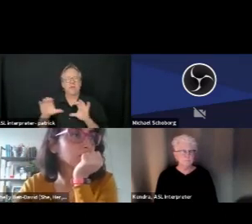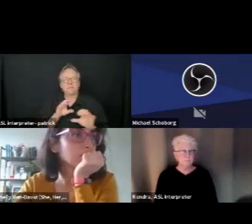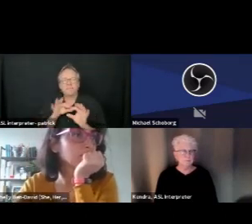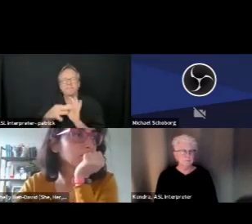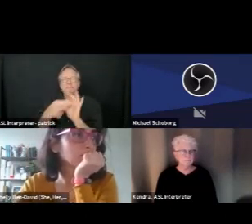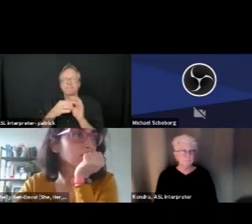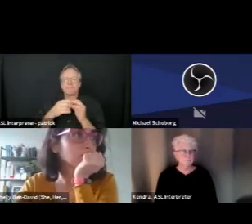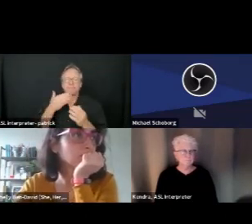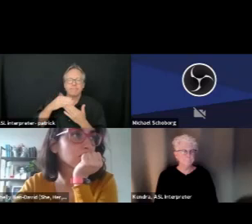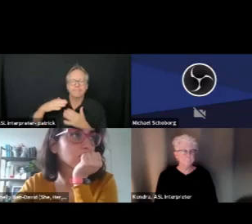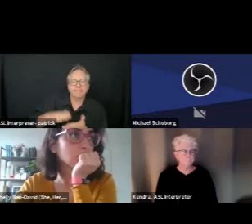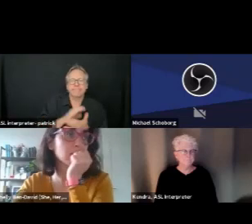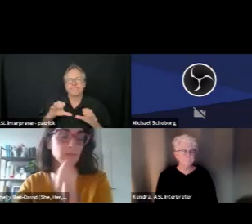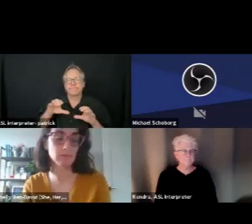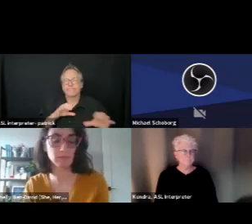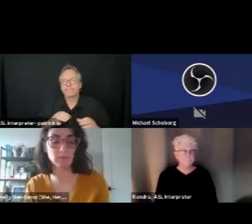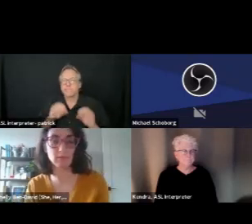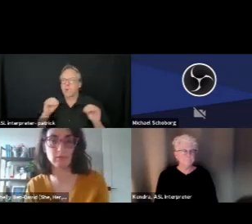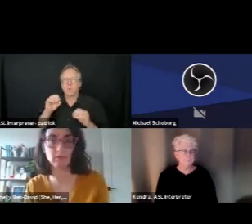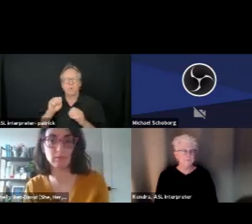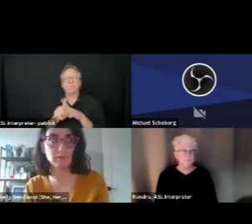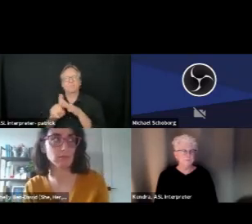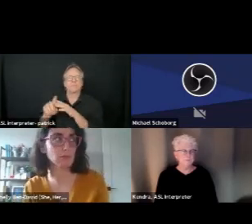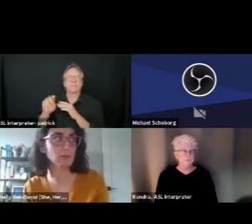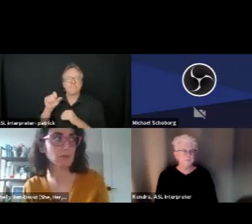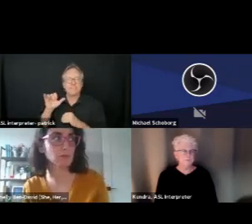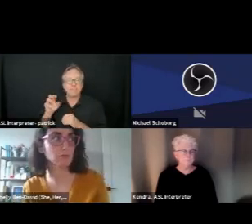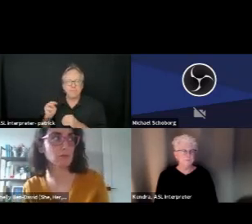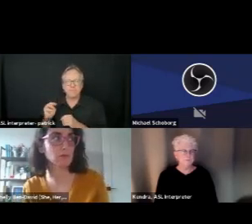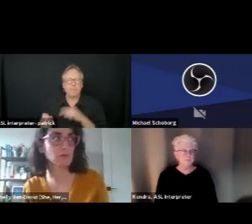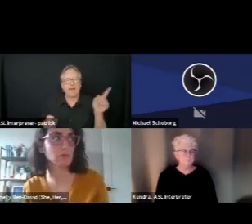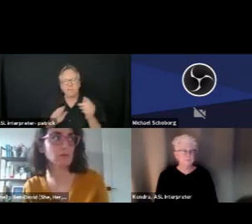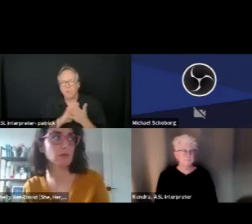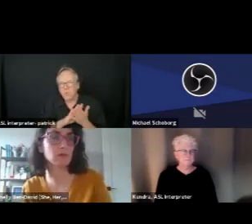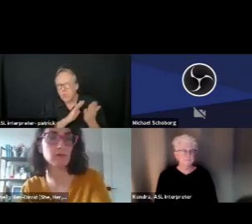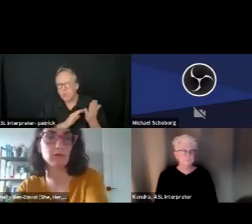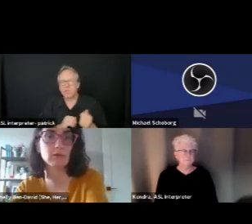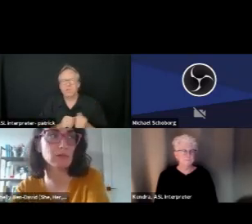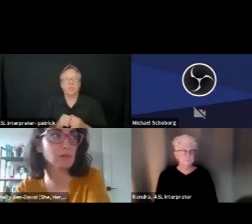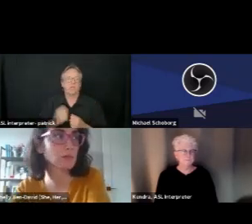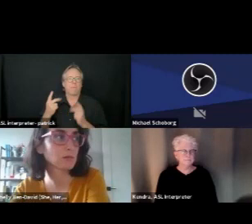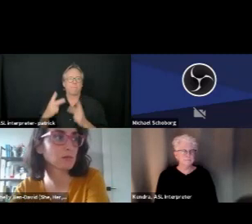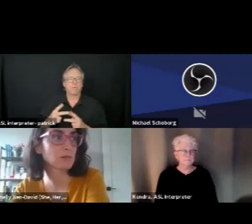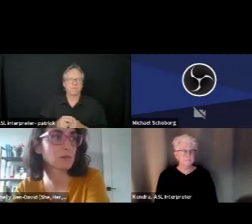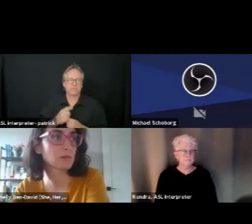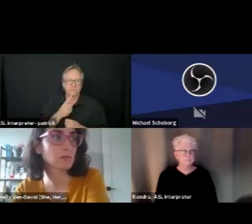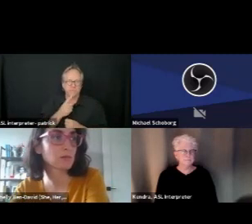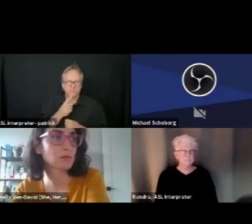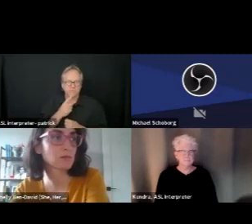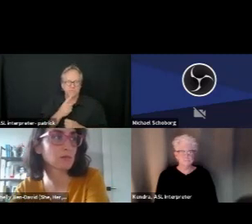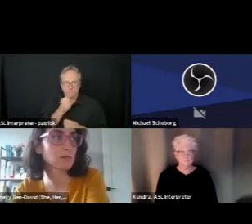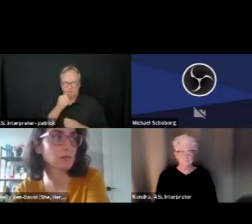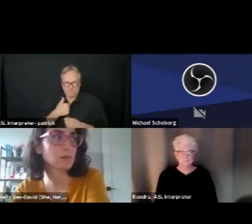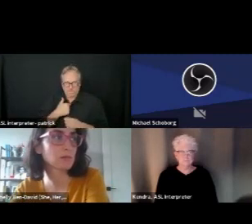meaningful activities, being symptom-free, back at school. One person talked about how it wasn't up to her to say if